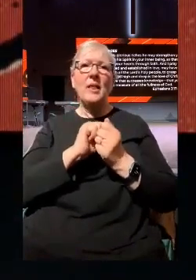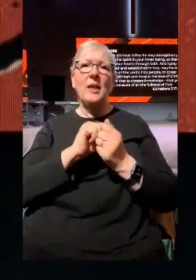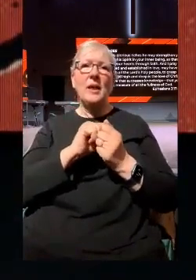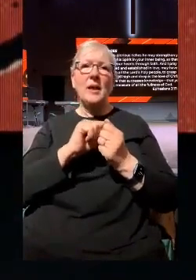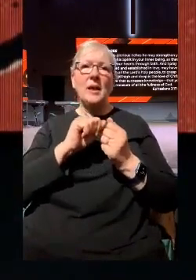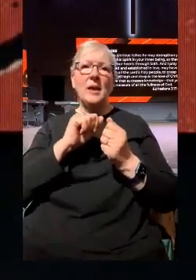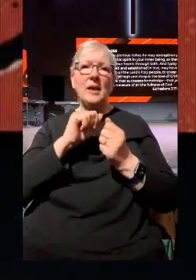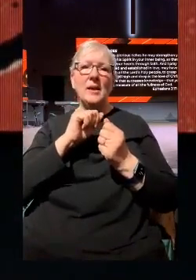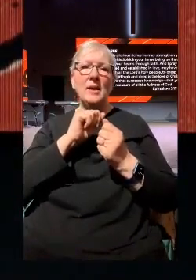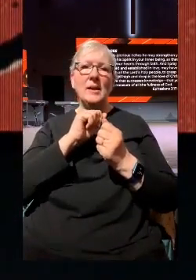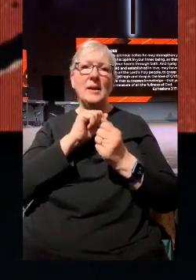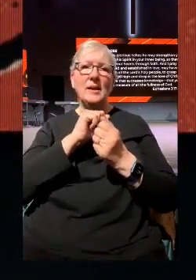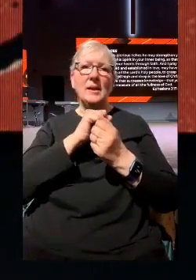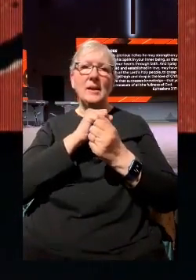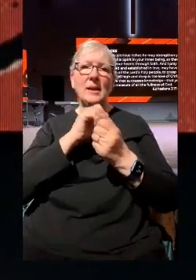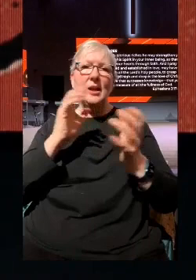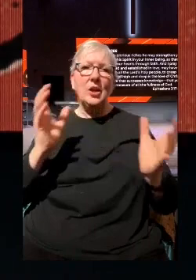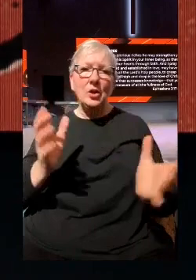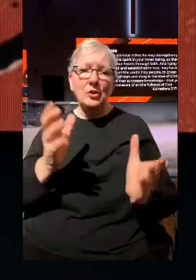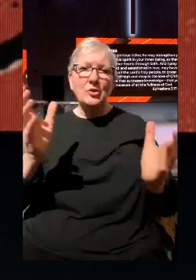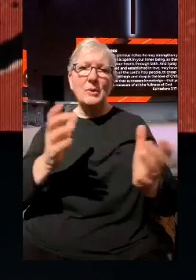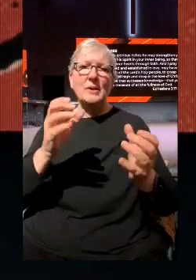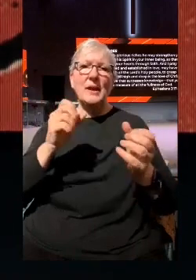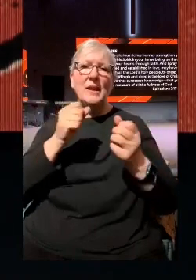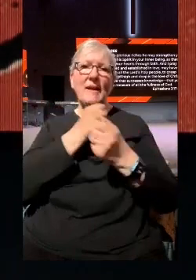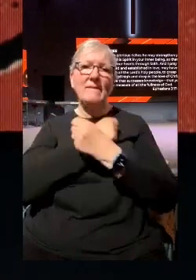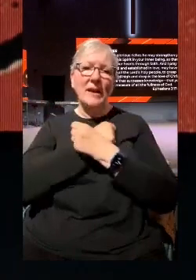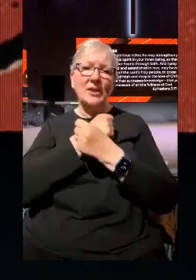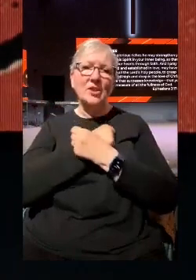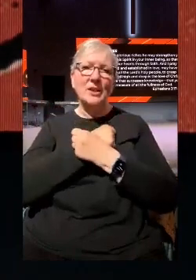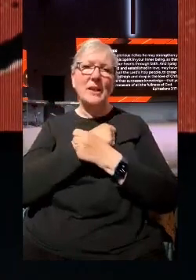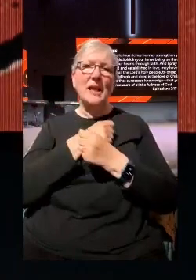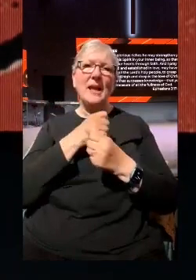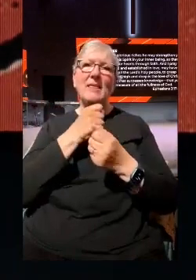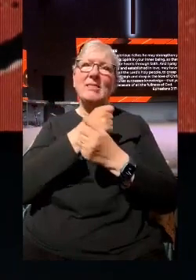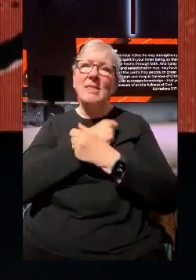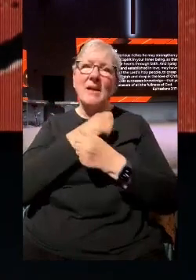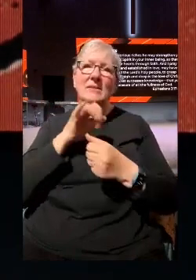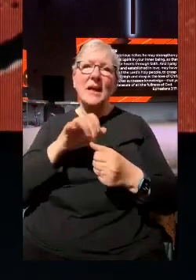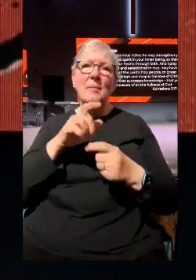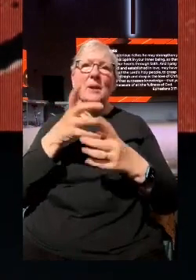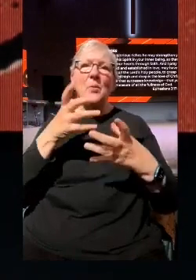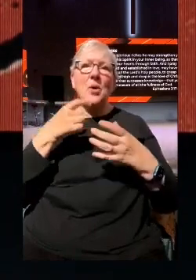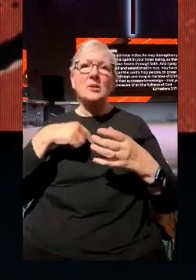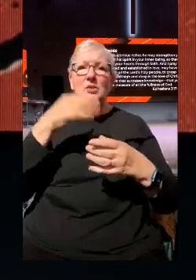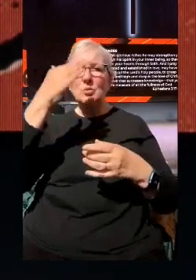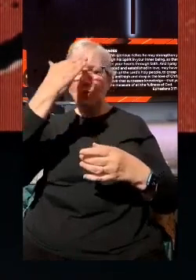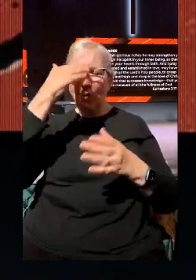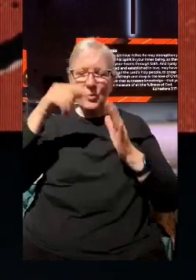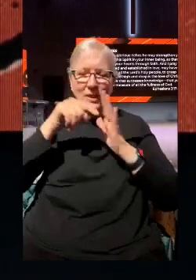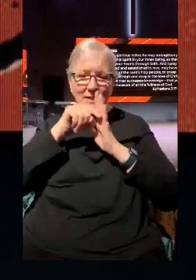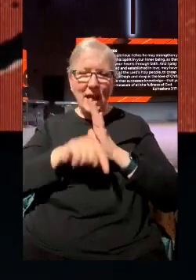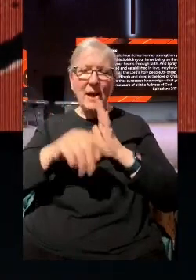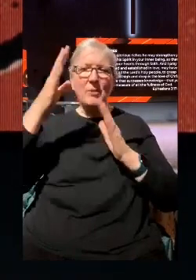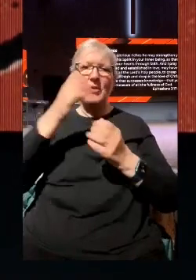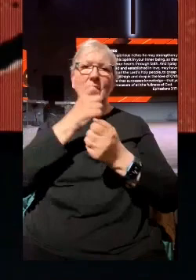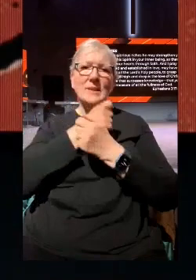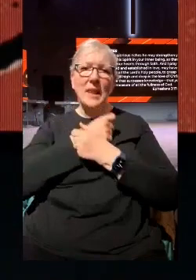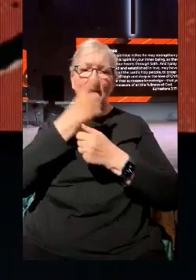them. But more than that, he wants them to know the depth of God's love for